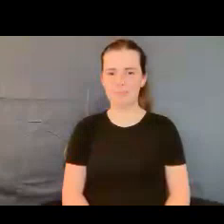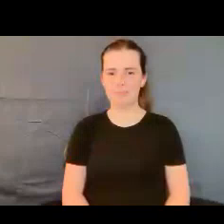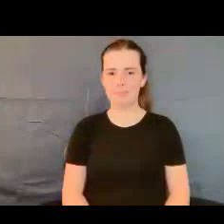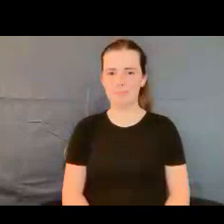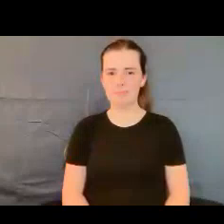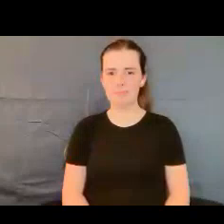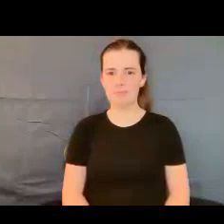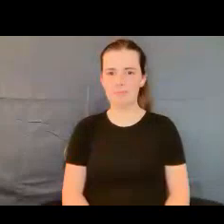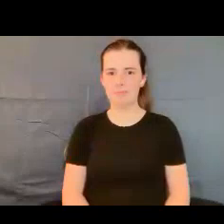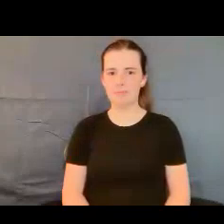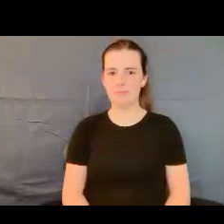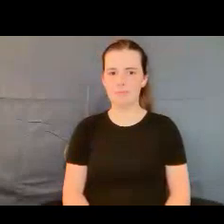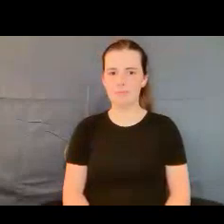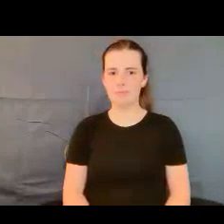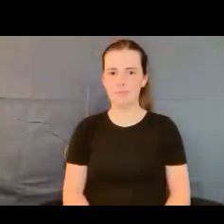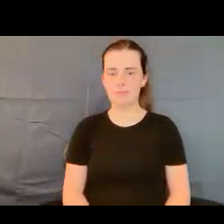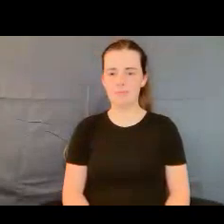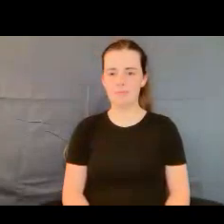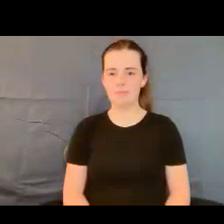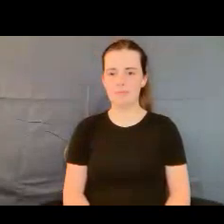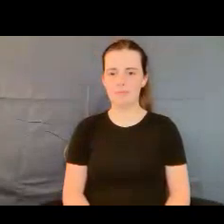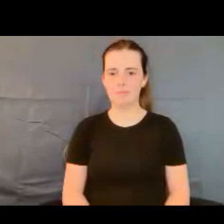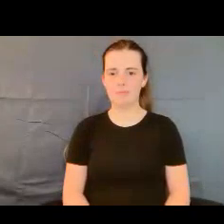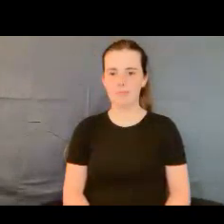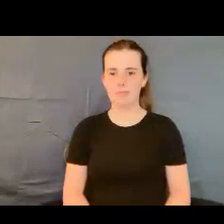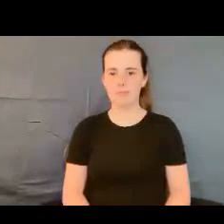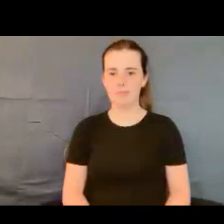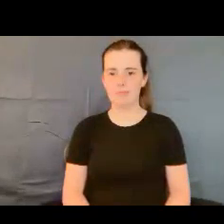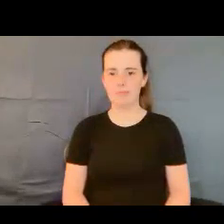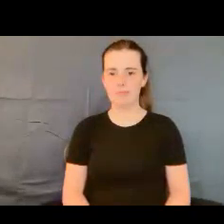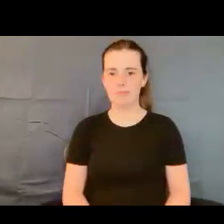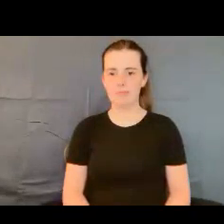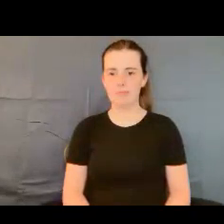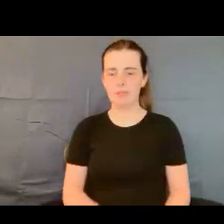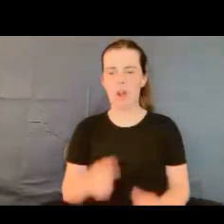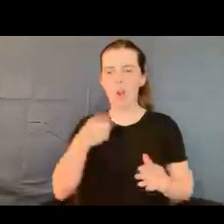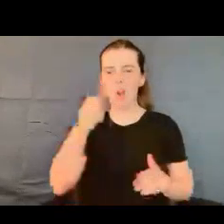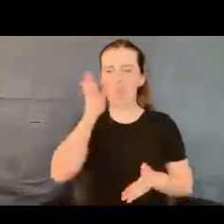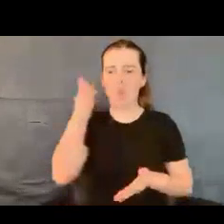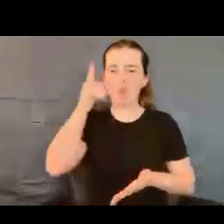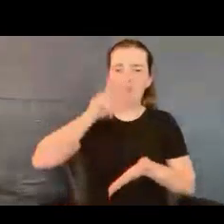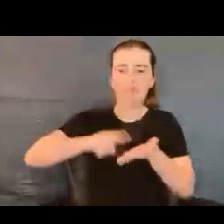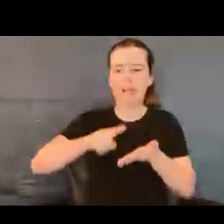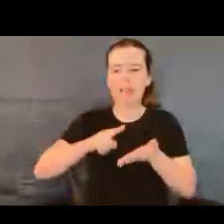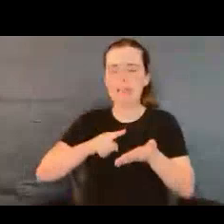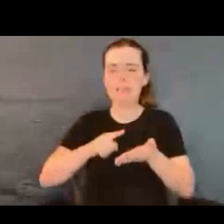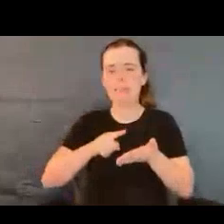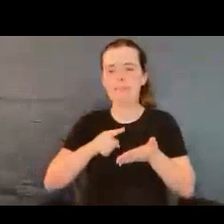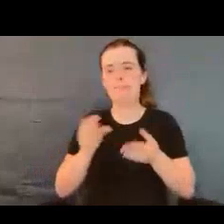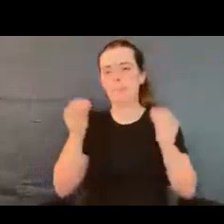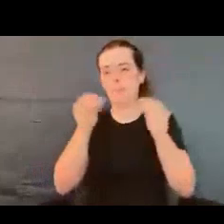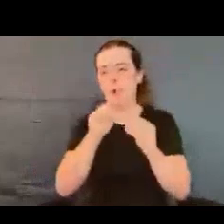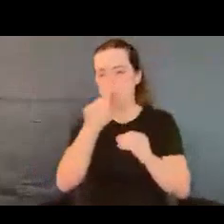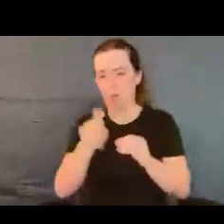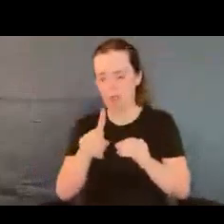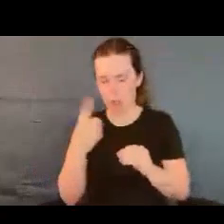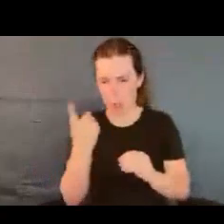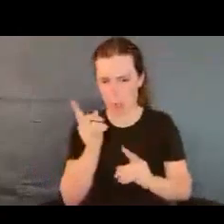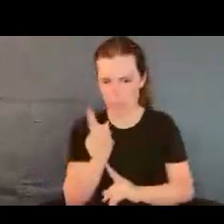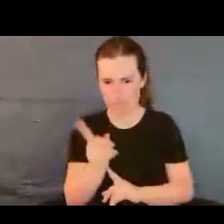Okay, I'll move on, and then as any questions come up, I'll check again for those in a bit. The next section is